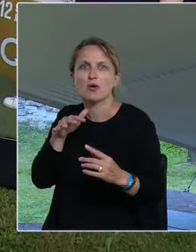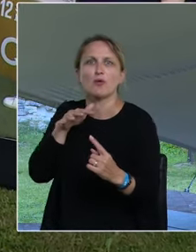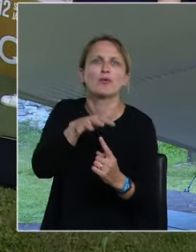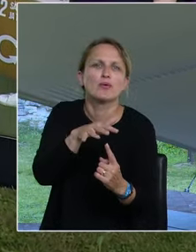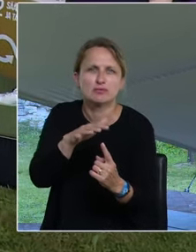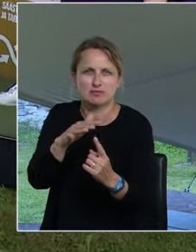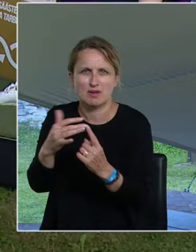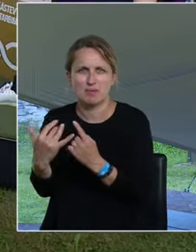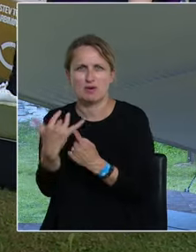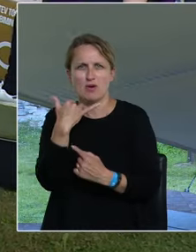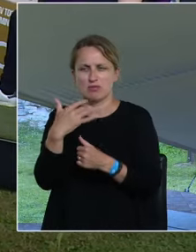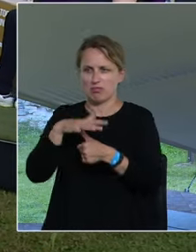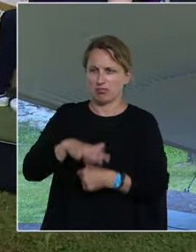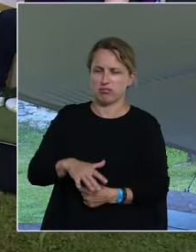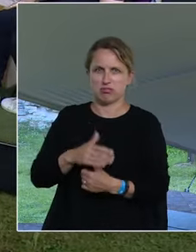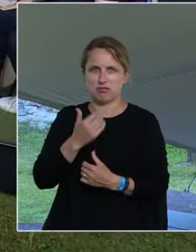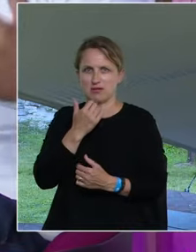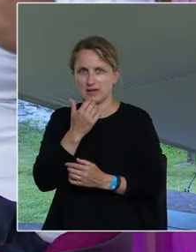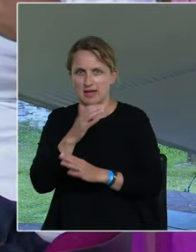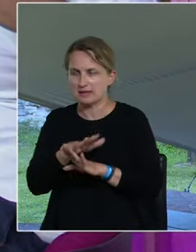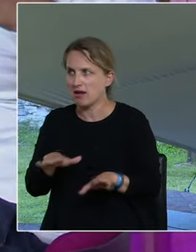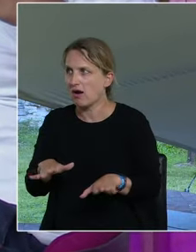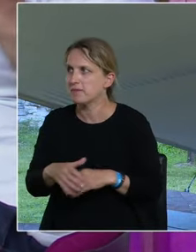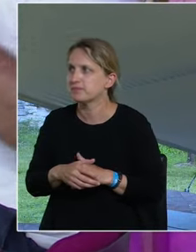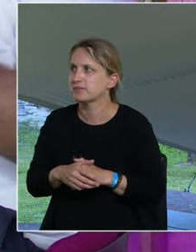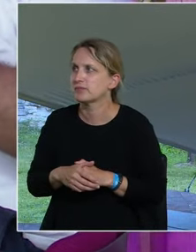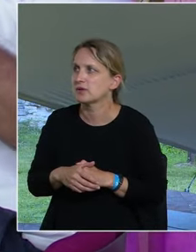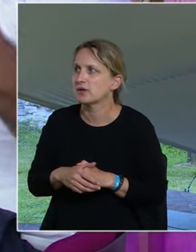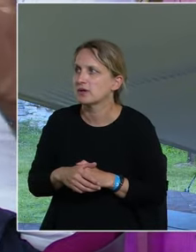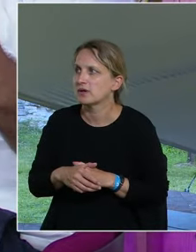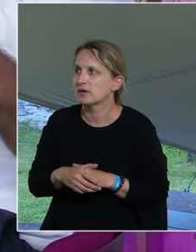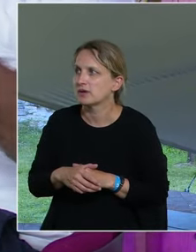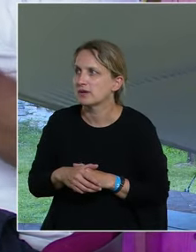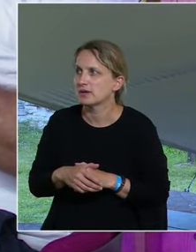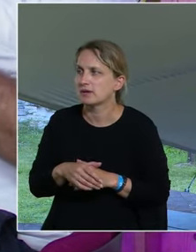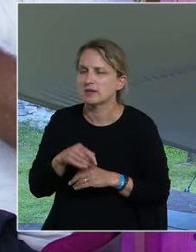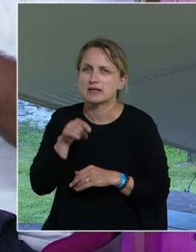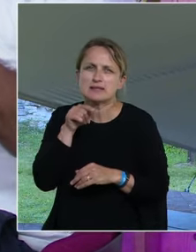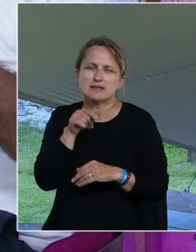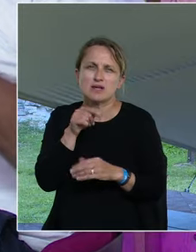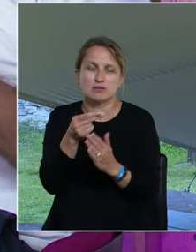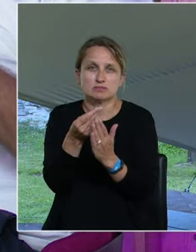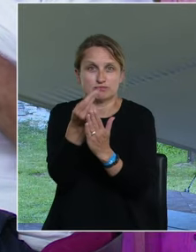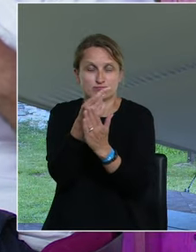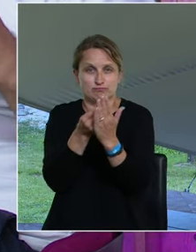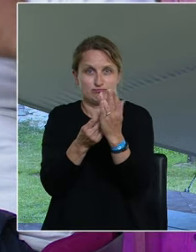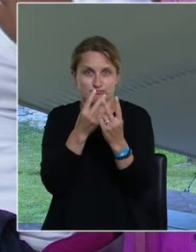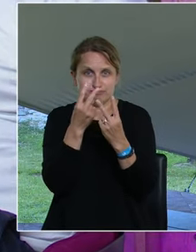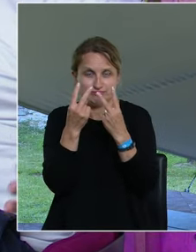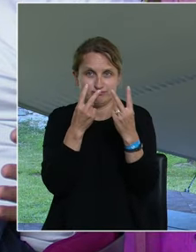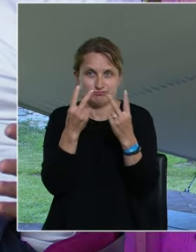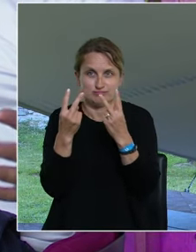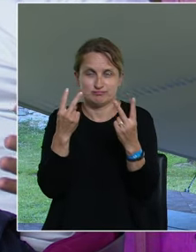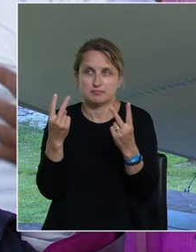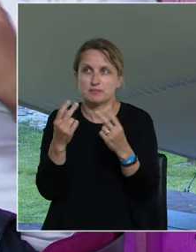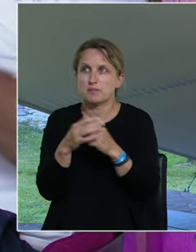trash your research, what you've done on this, because everybody is trying to, there's a lot of deja vu in a sense. So what is NFTs is what we had in music and